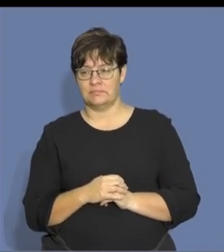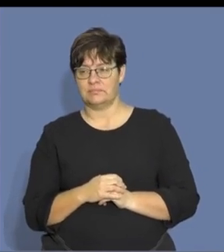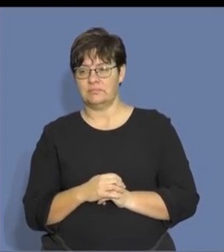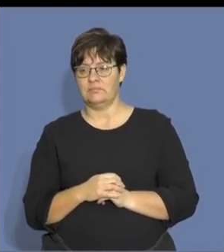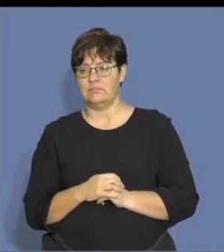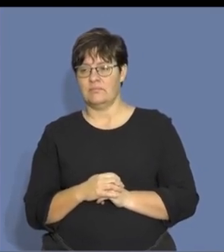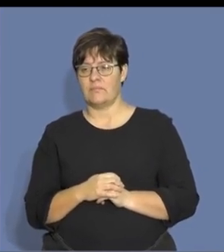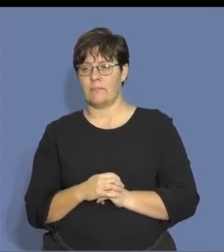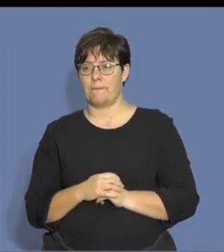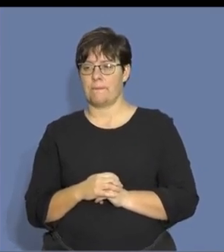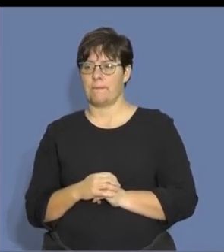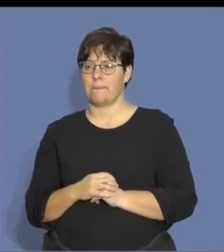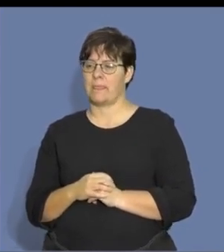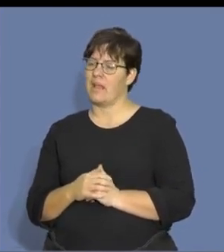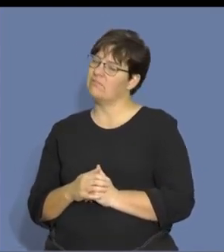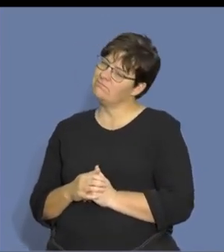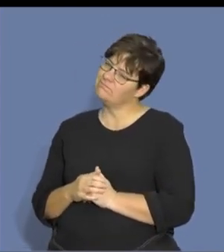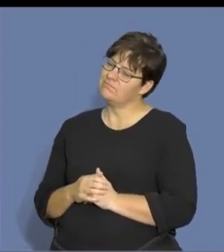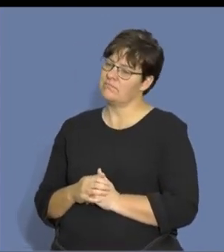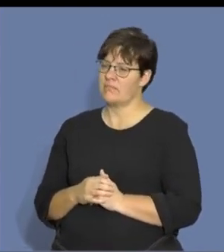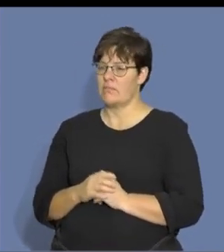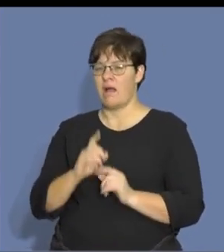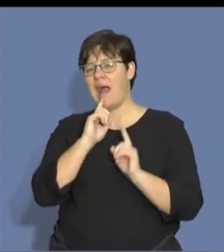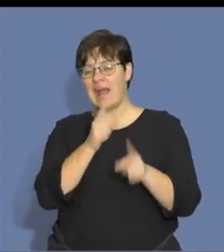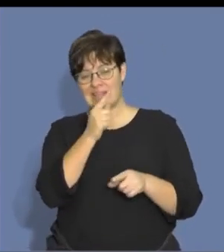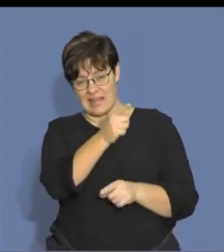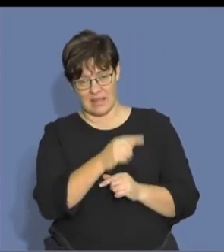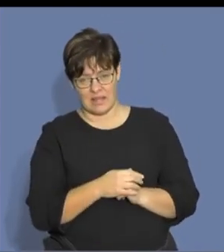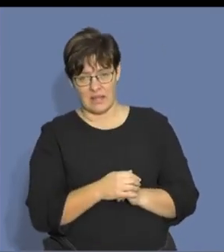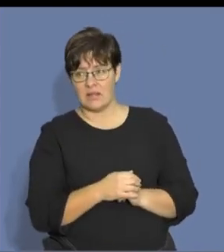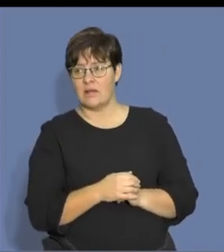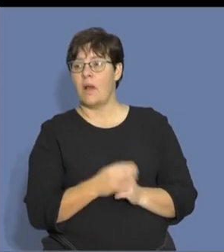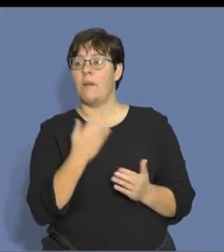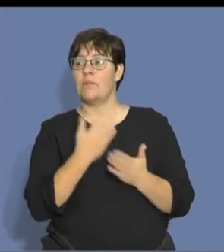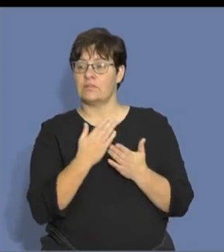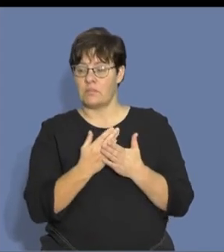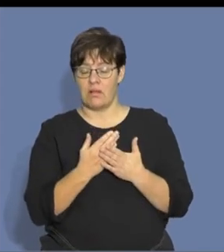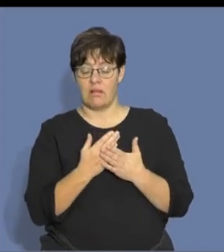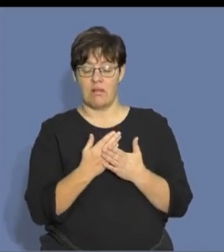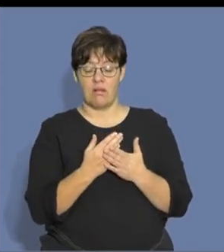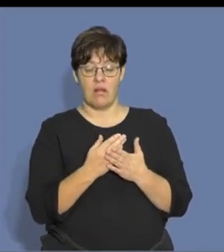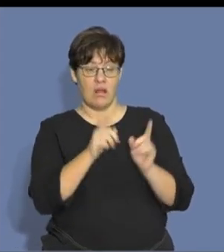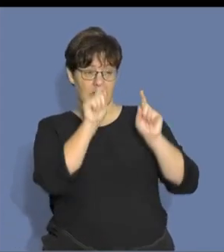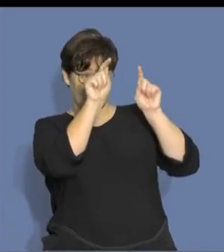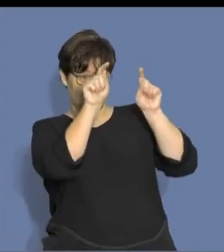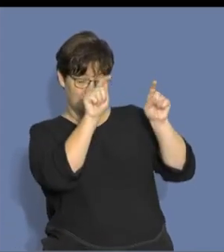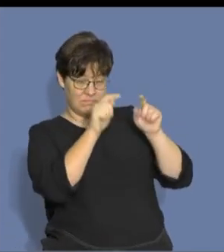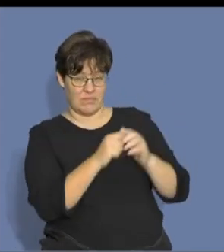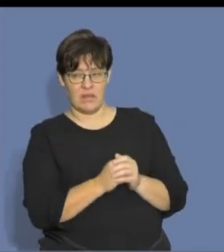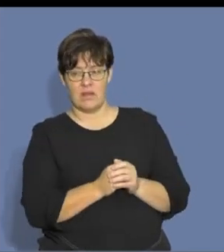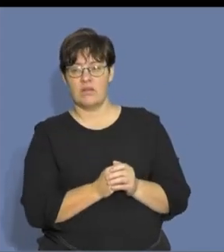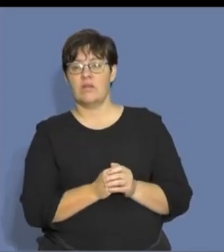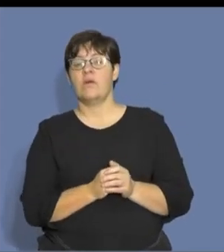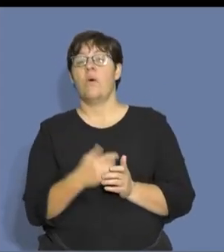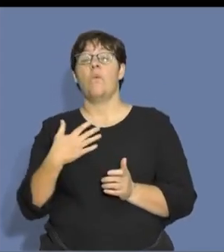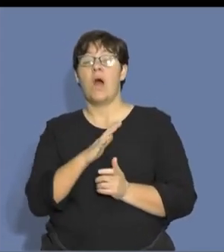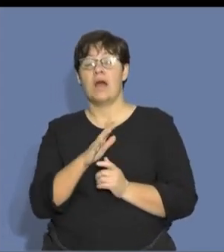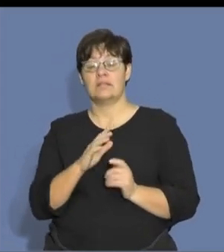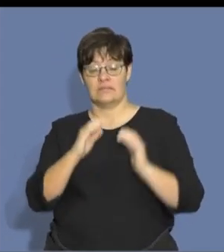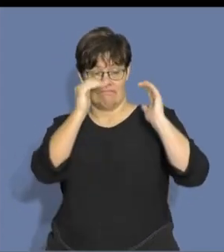But again, now we need to answer the question. They've said determine the possible coordinates of the points, so they actually